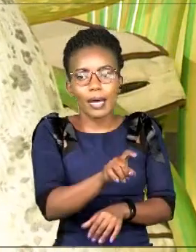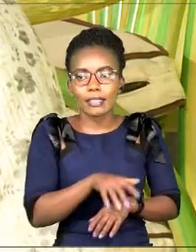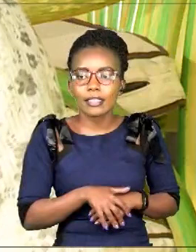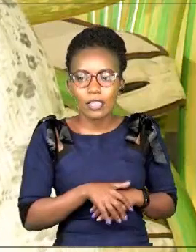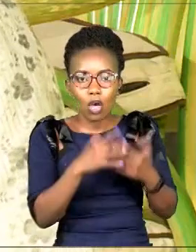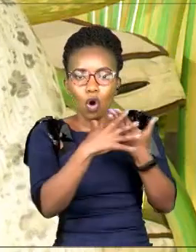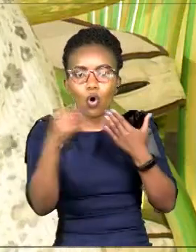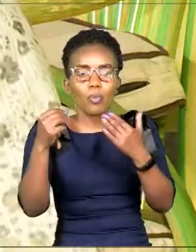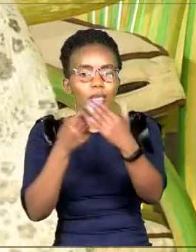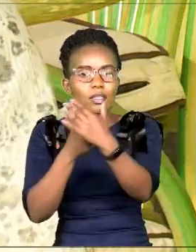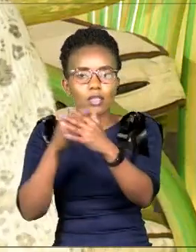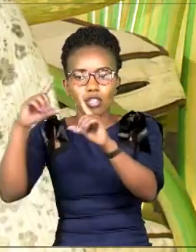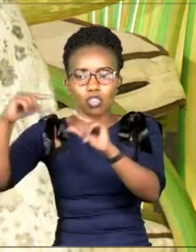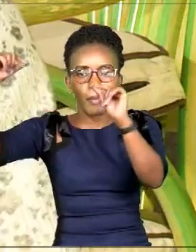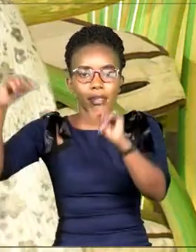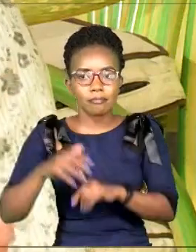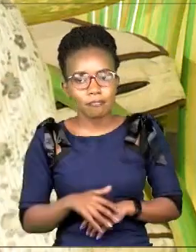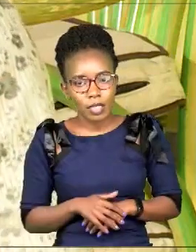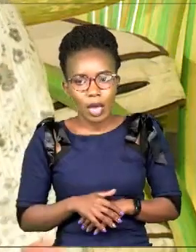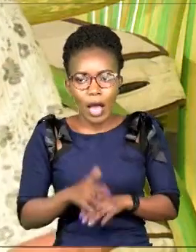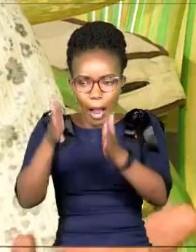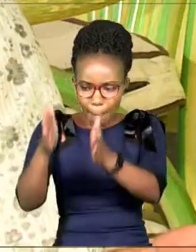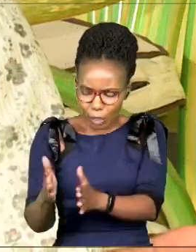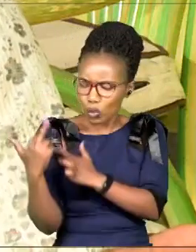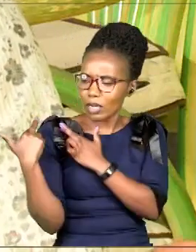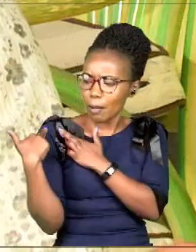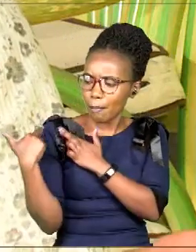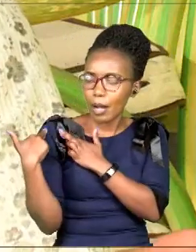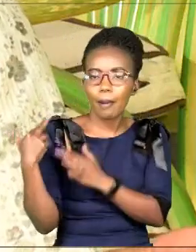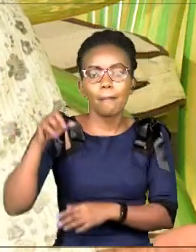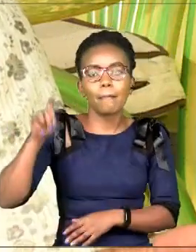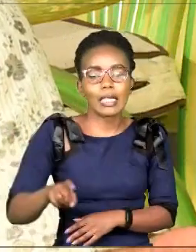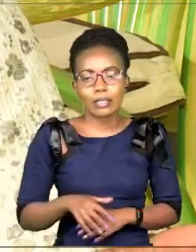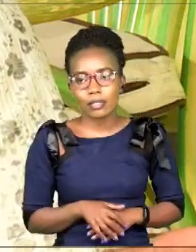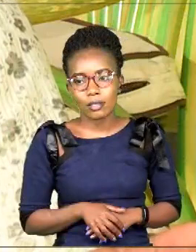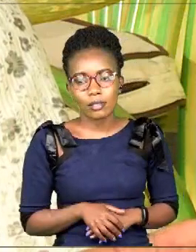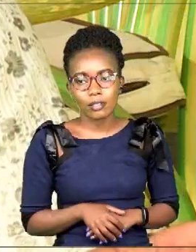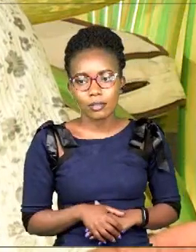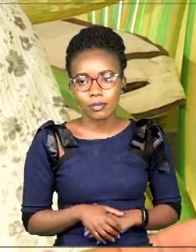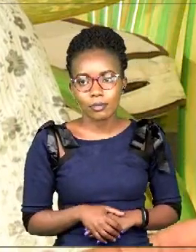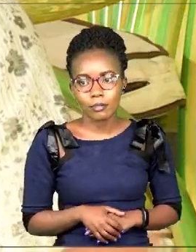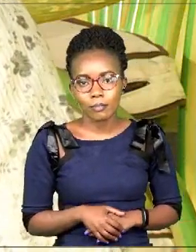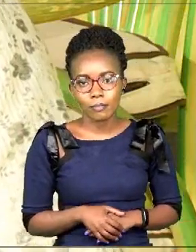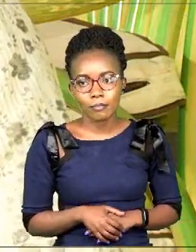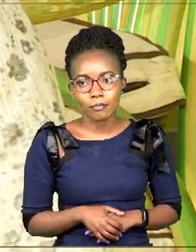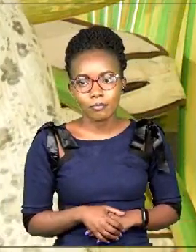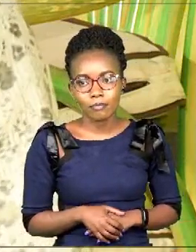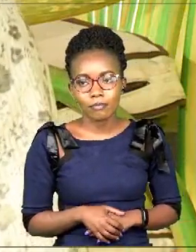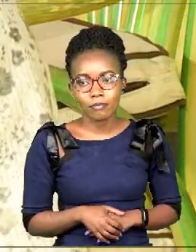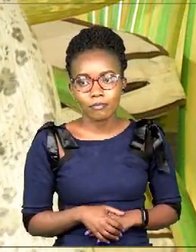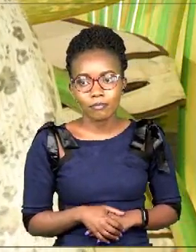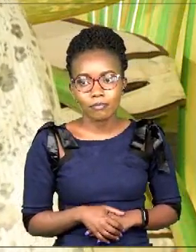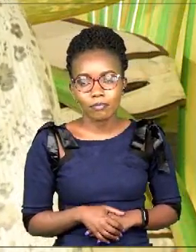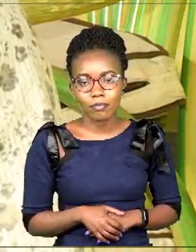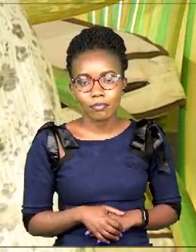from the Japanese. Somebody should take responsibility for this kind of breaches. Yeah? Somebody should have fallen on his